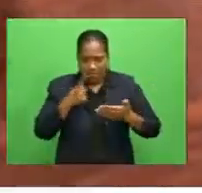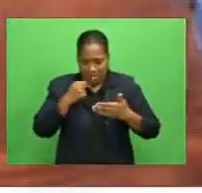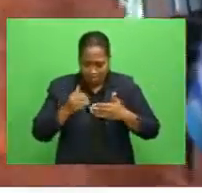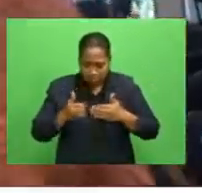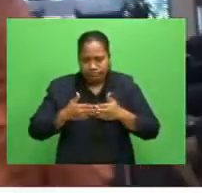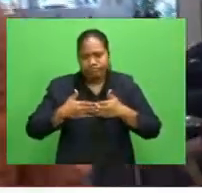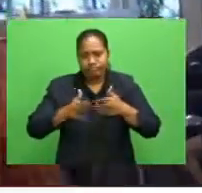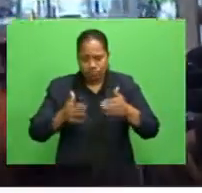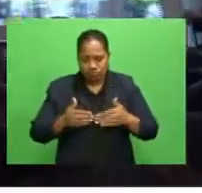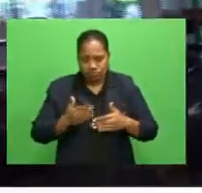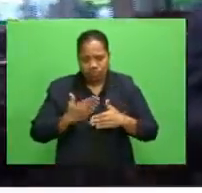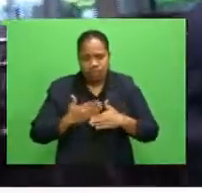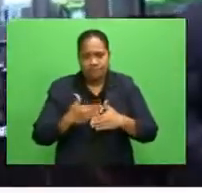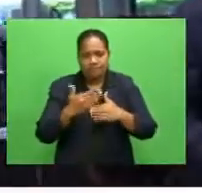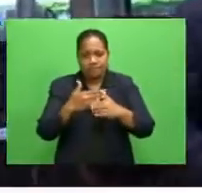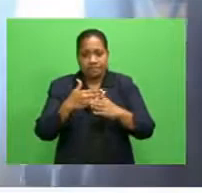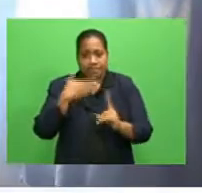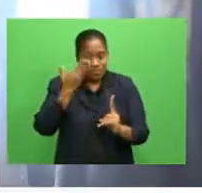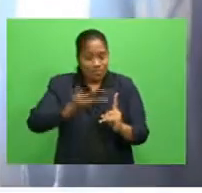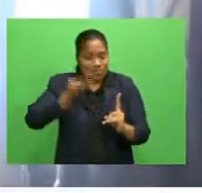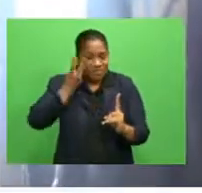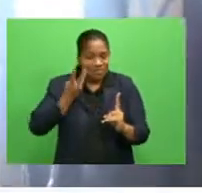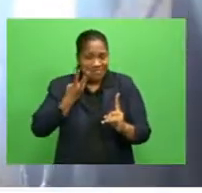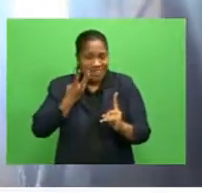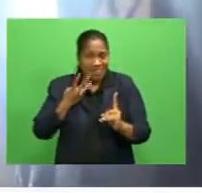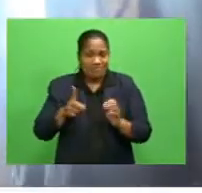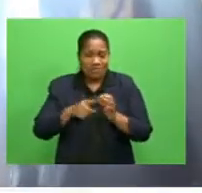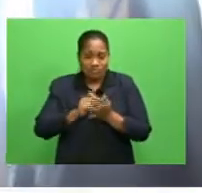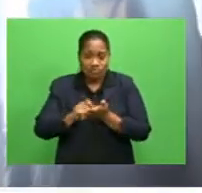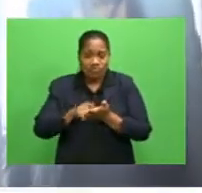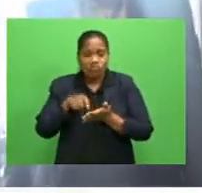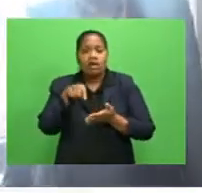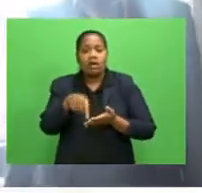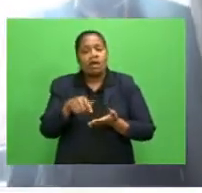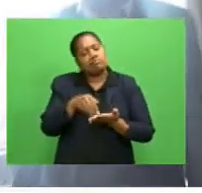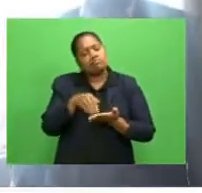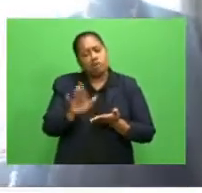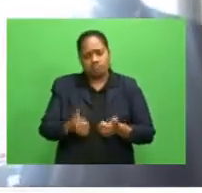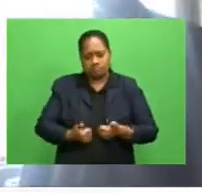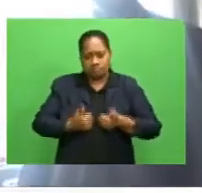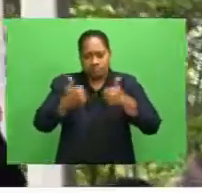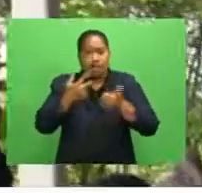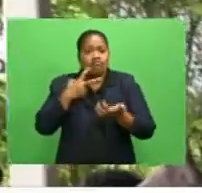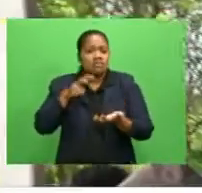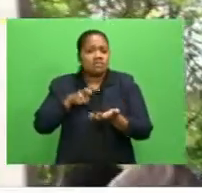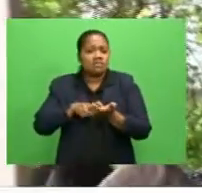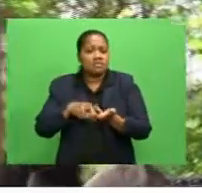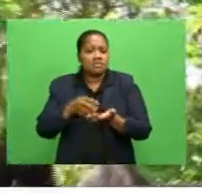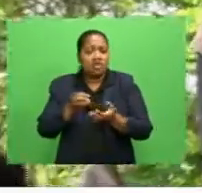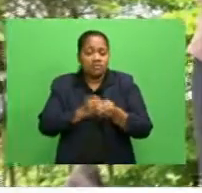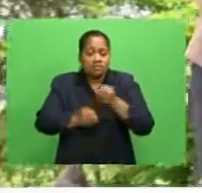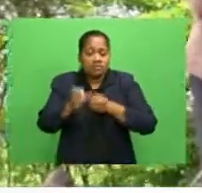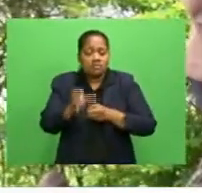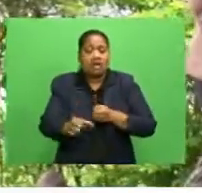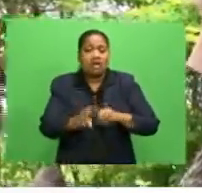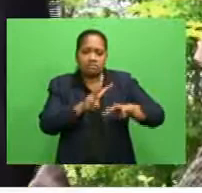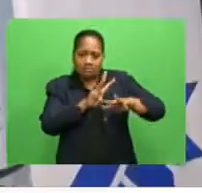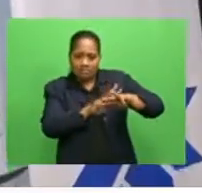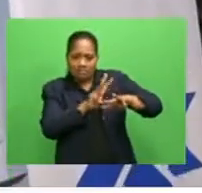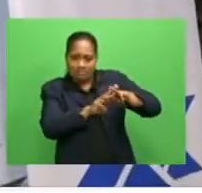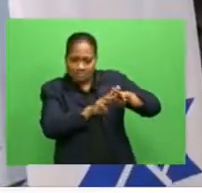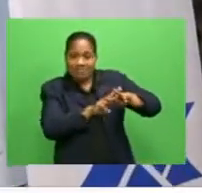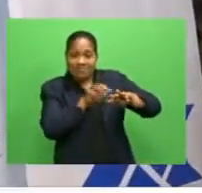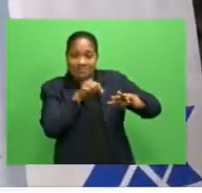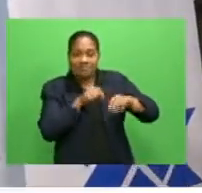General Secretary Emilian Duituturanga has also been approved as the registered officer of SODELPA. The party has also submitted